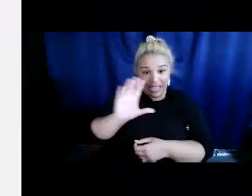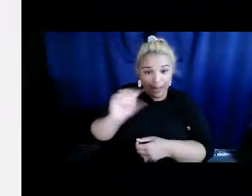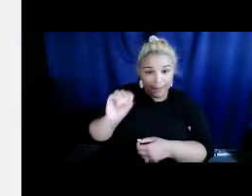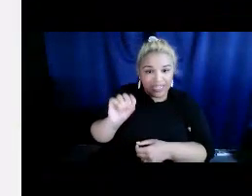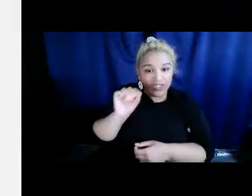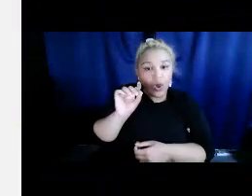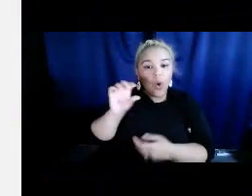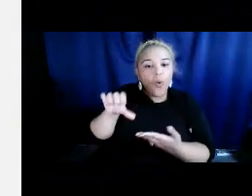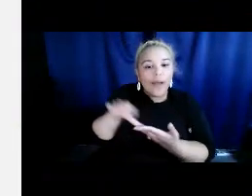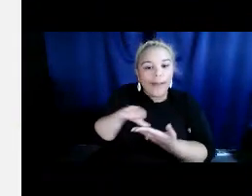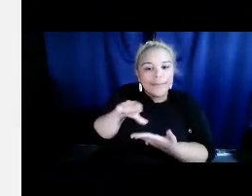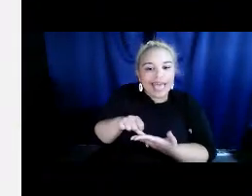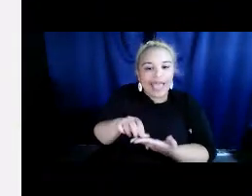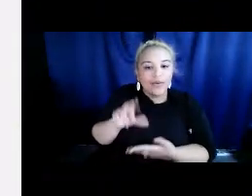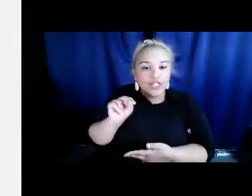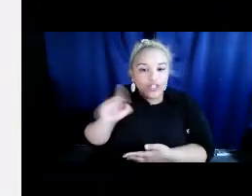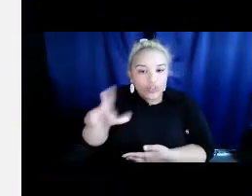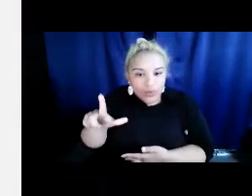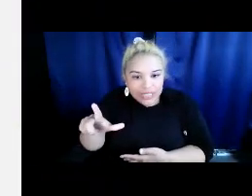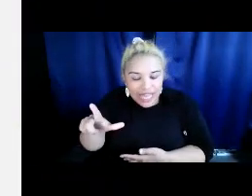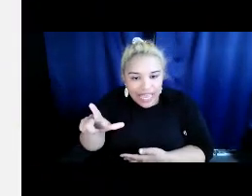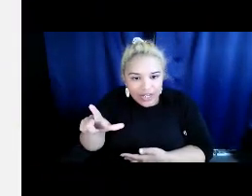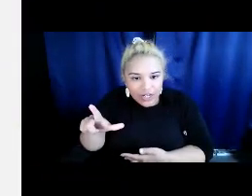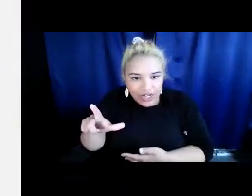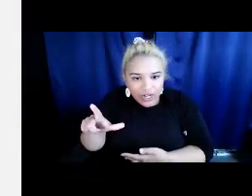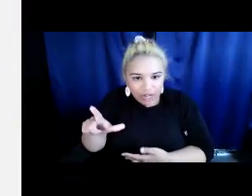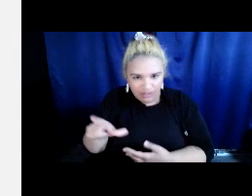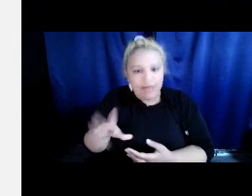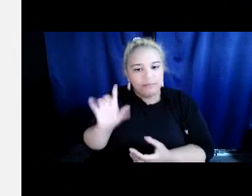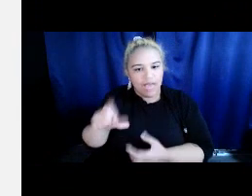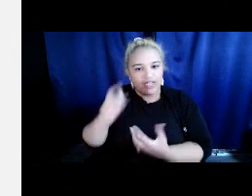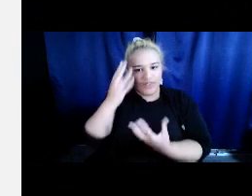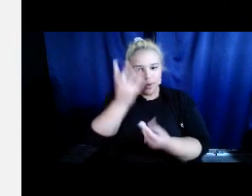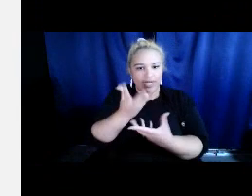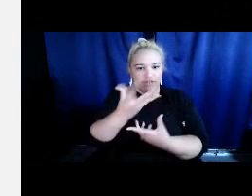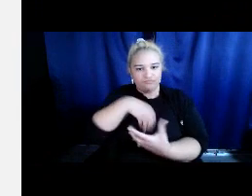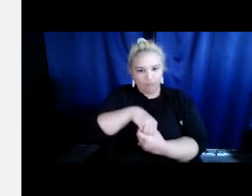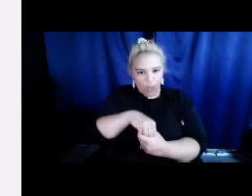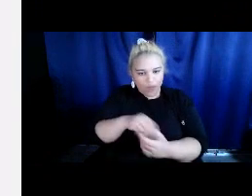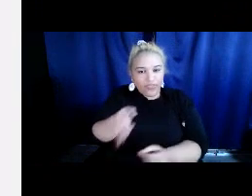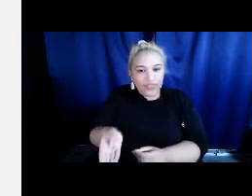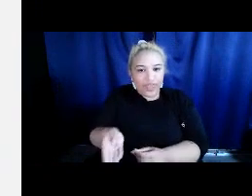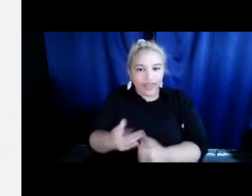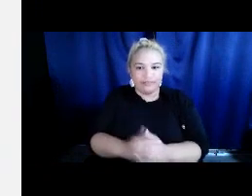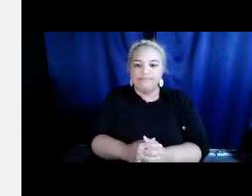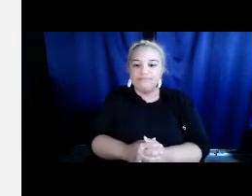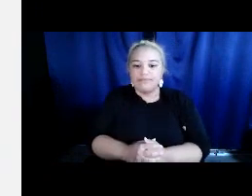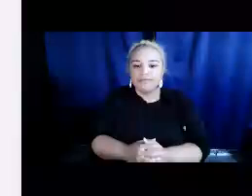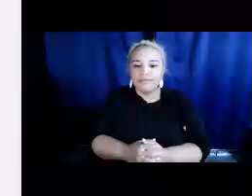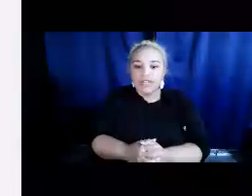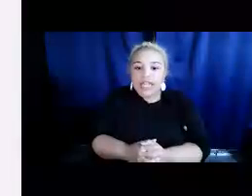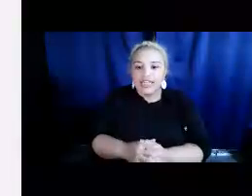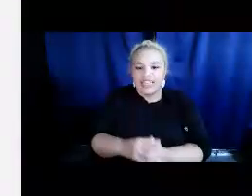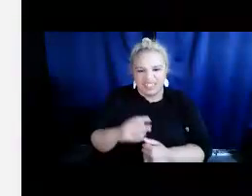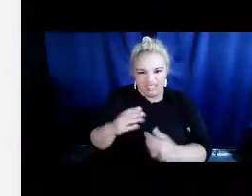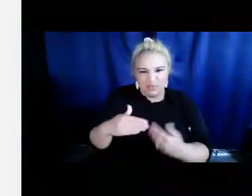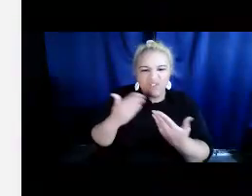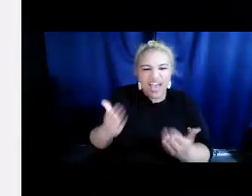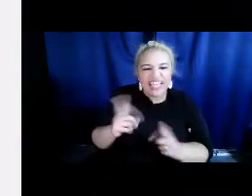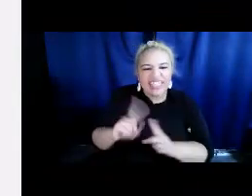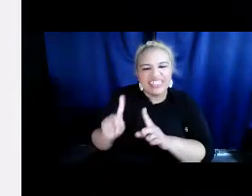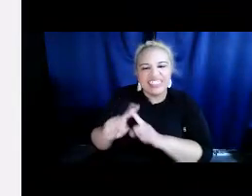and include pictures to visually communicate information about using sensory tools. The Accessible Ohio Sensory